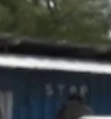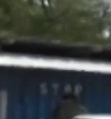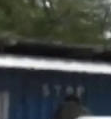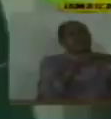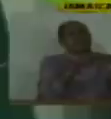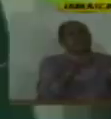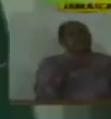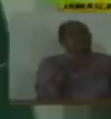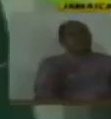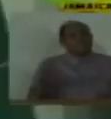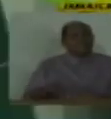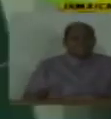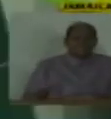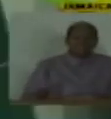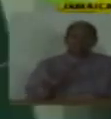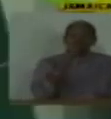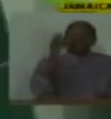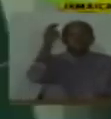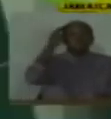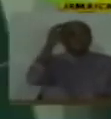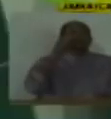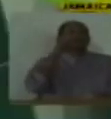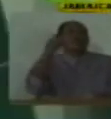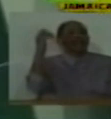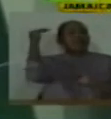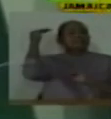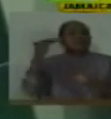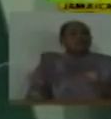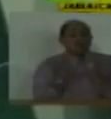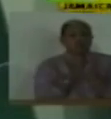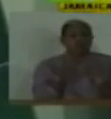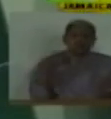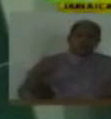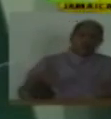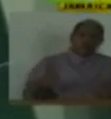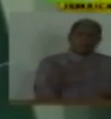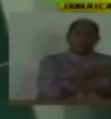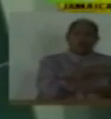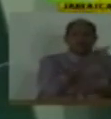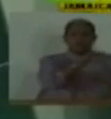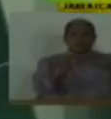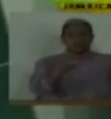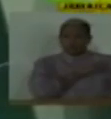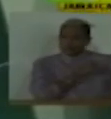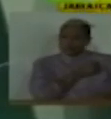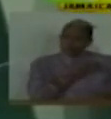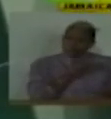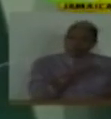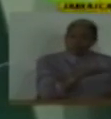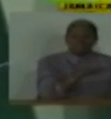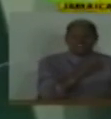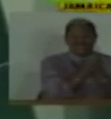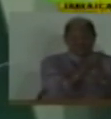to the House. It is reasonable to expect that even with extraordinary powers, it will take some time to change